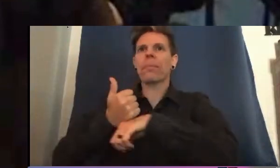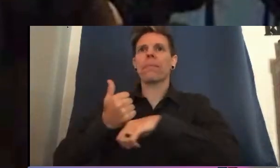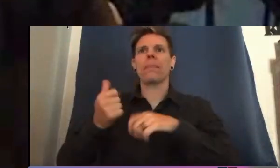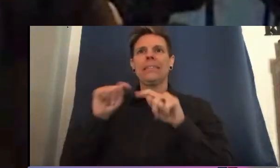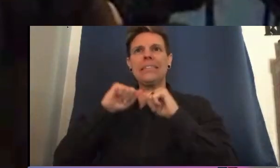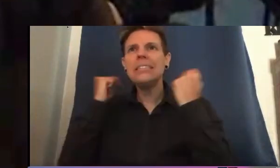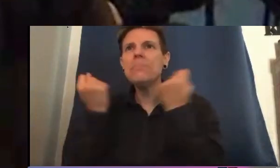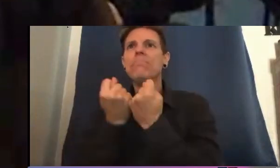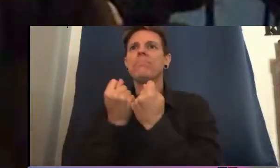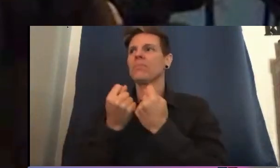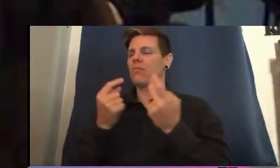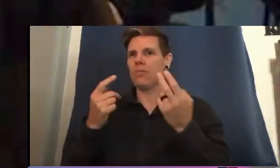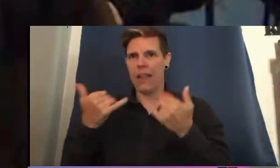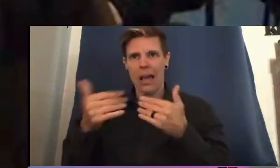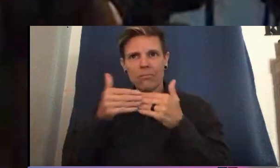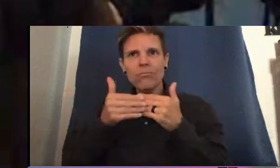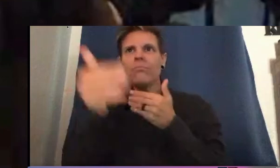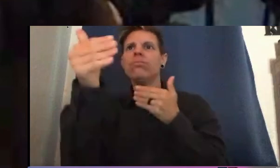say how